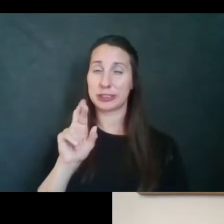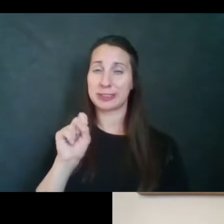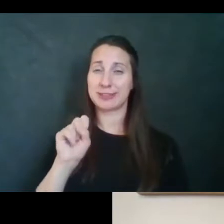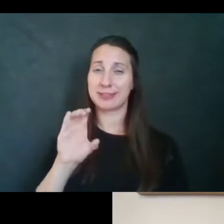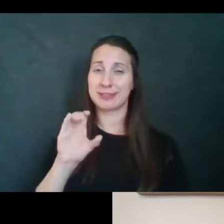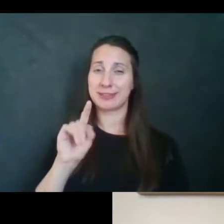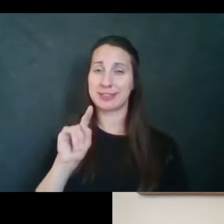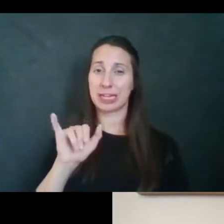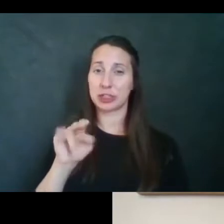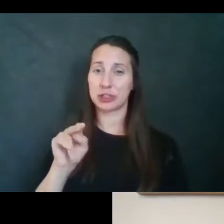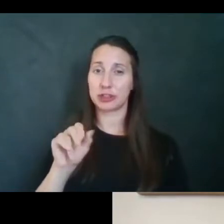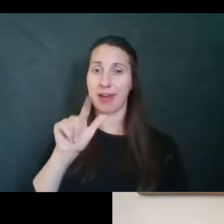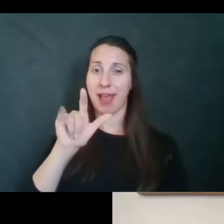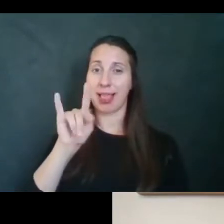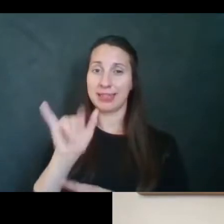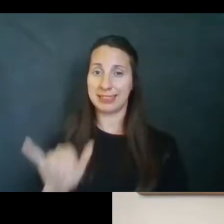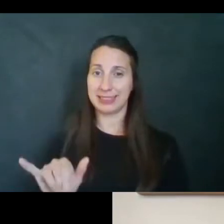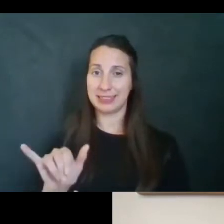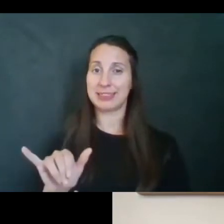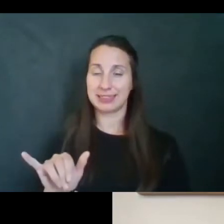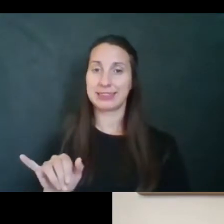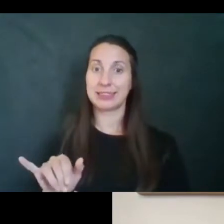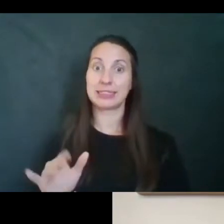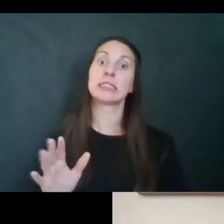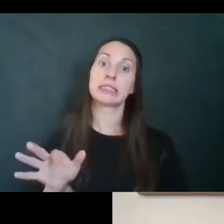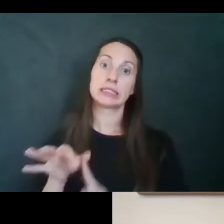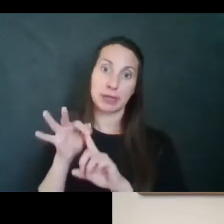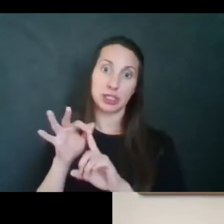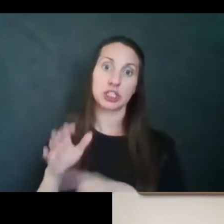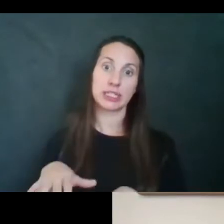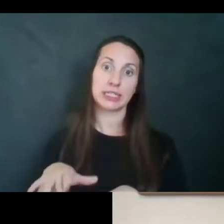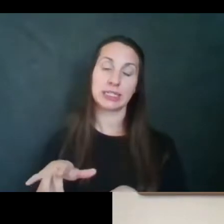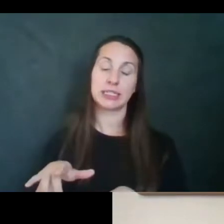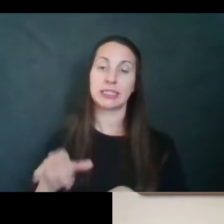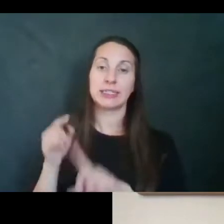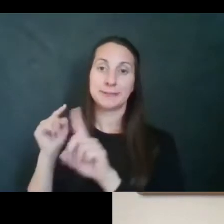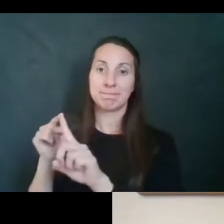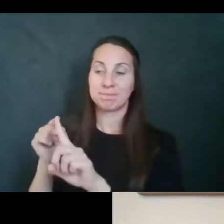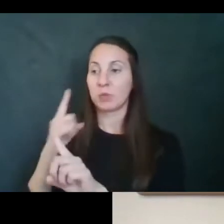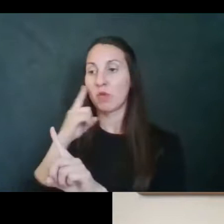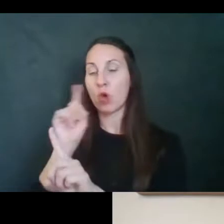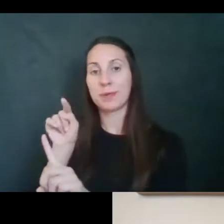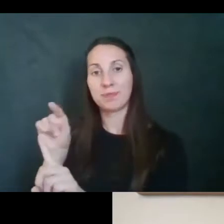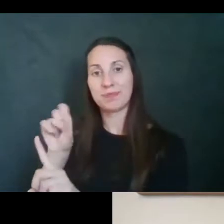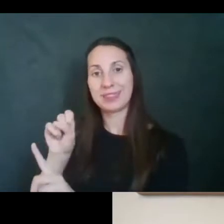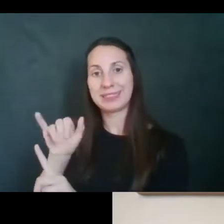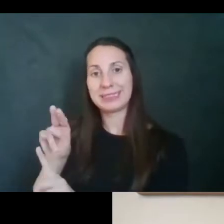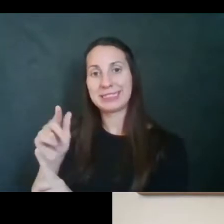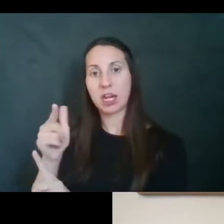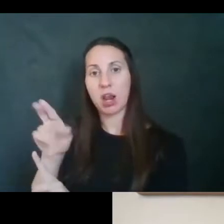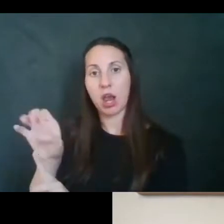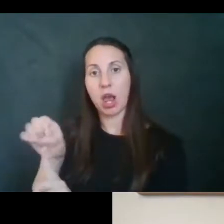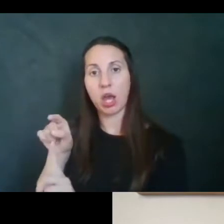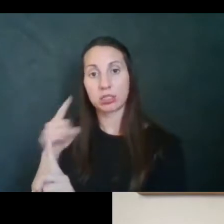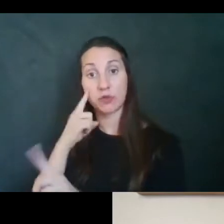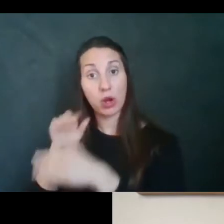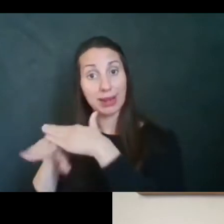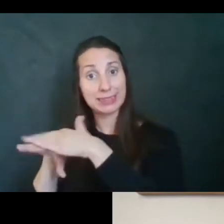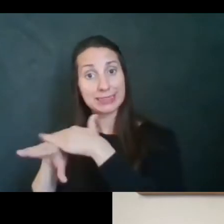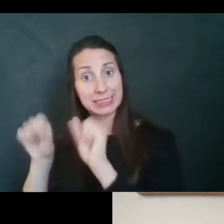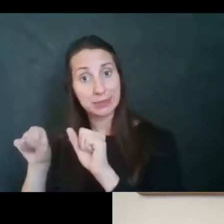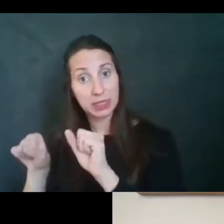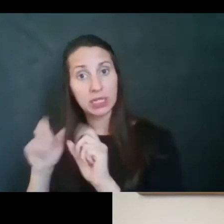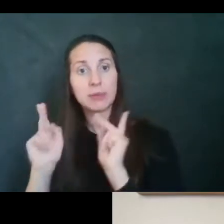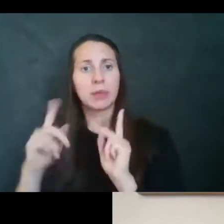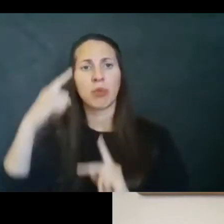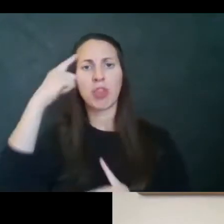the synagogues especially, when we talked about, a lot of the issues of accessibility, people immediately went to, oh, well, actually,